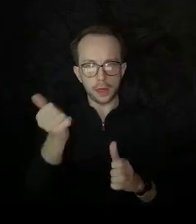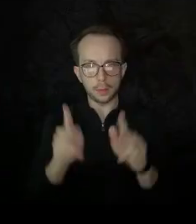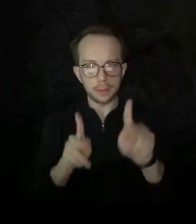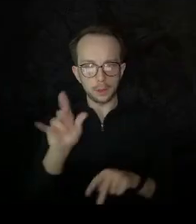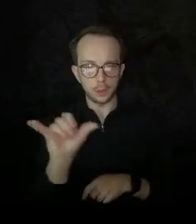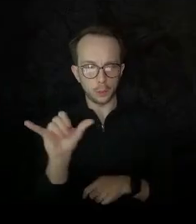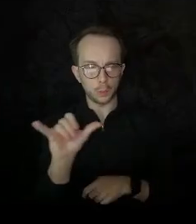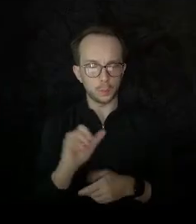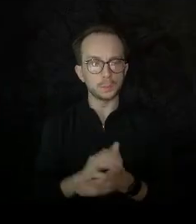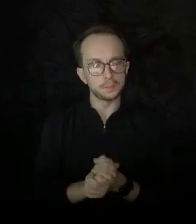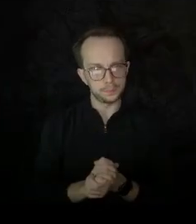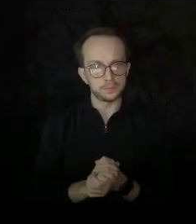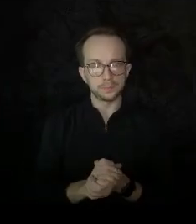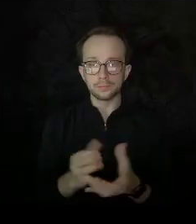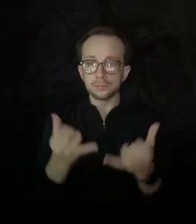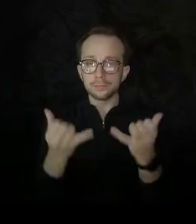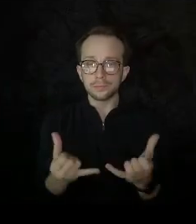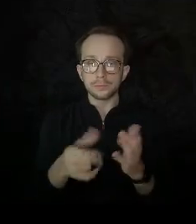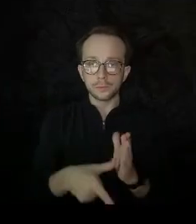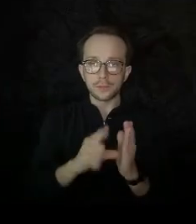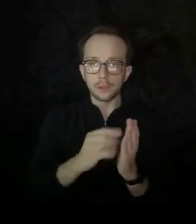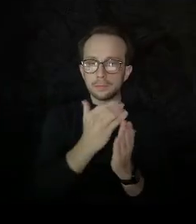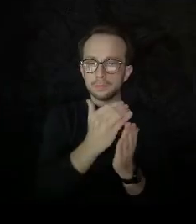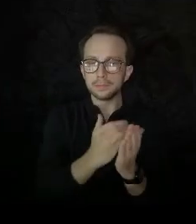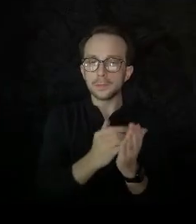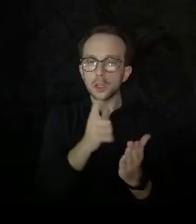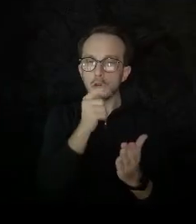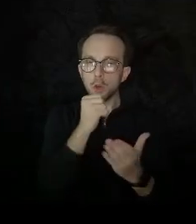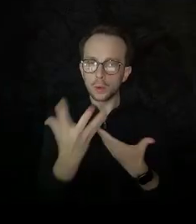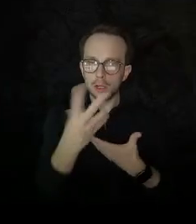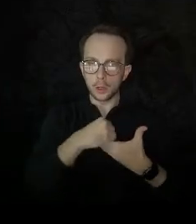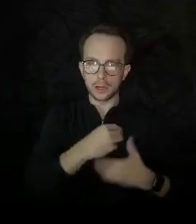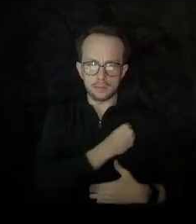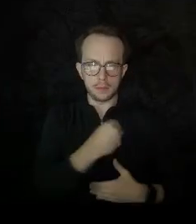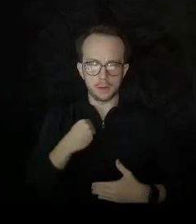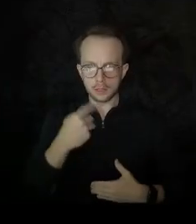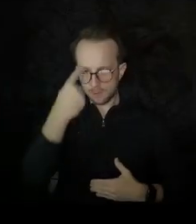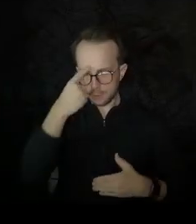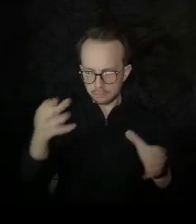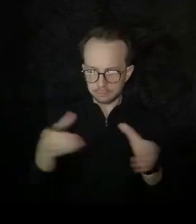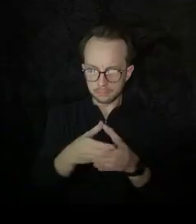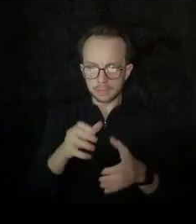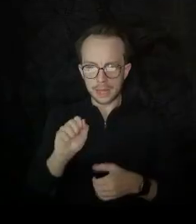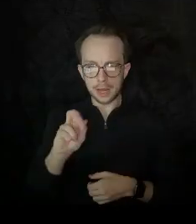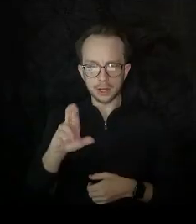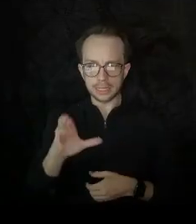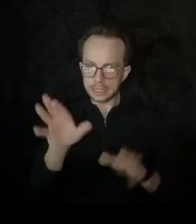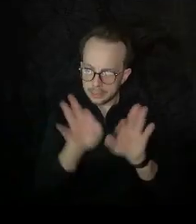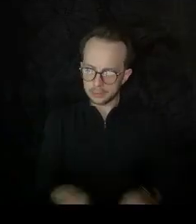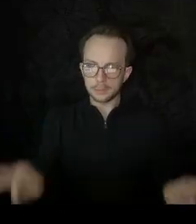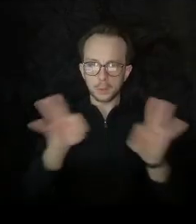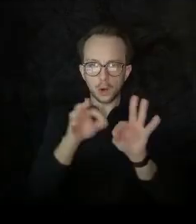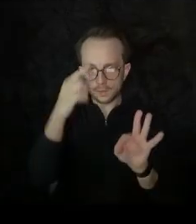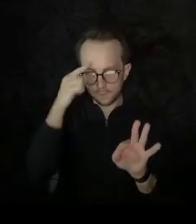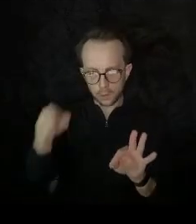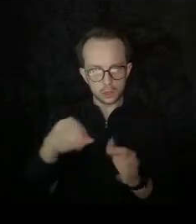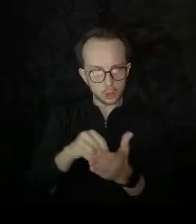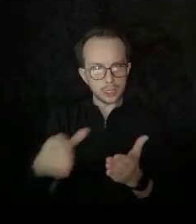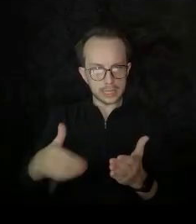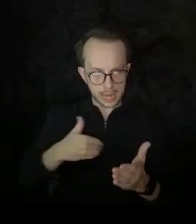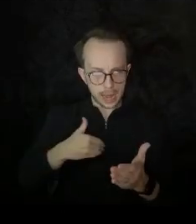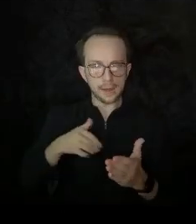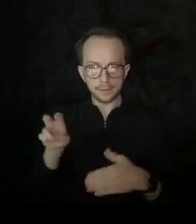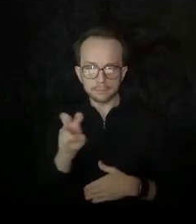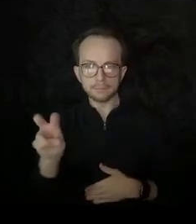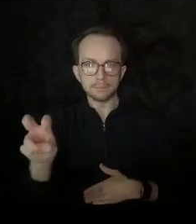Let's review the members of the ARC, which is very important in the educational journey of children with disabilities. For a